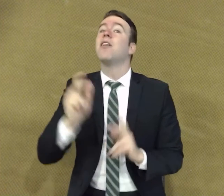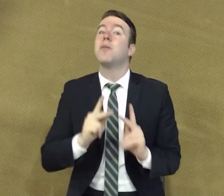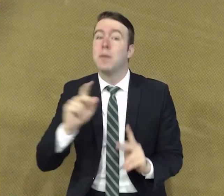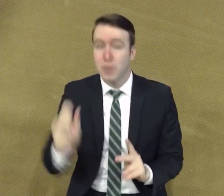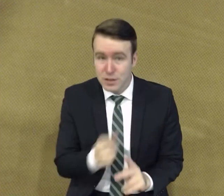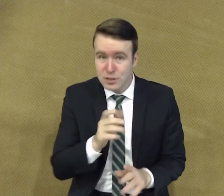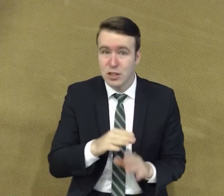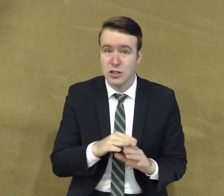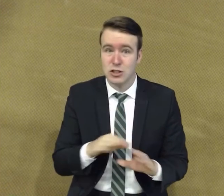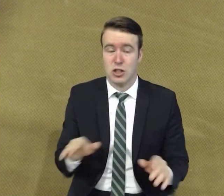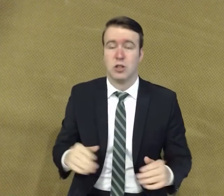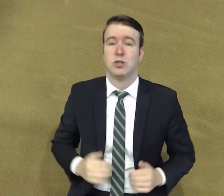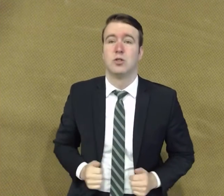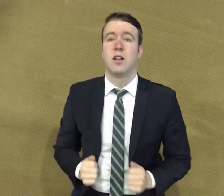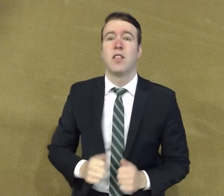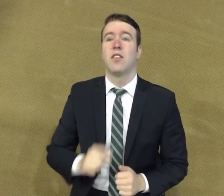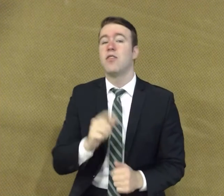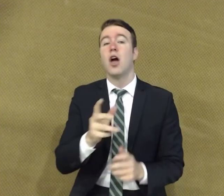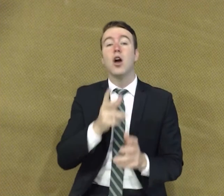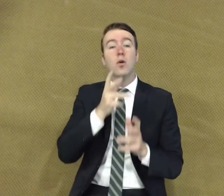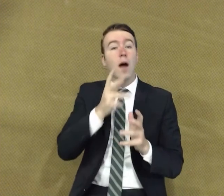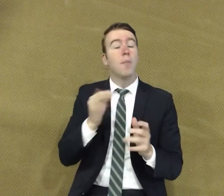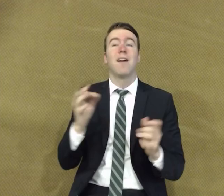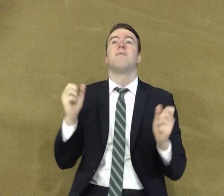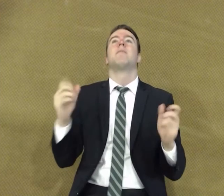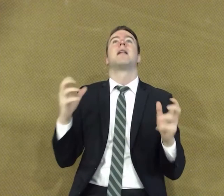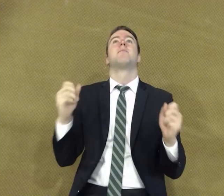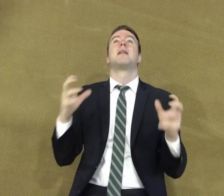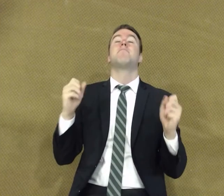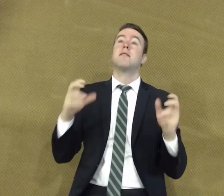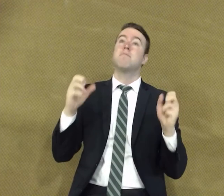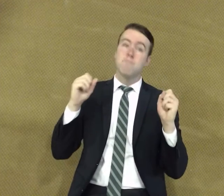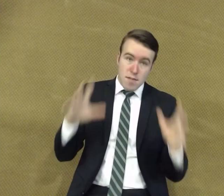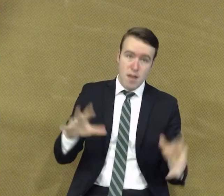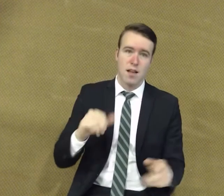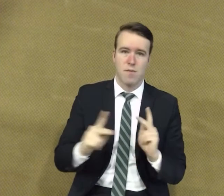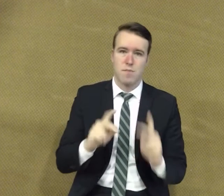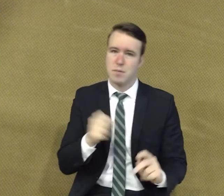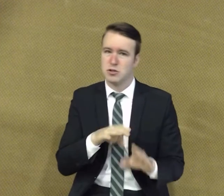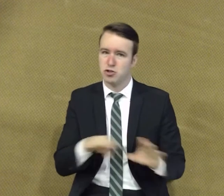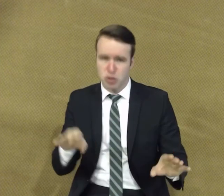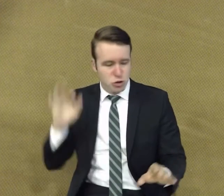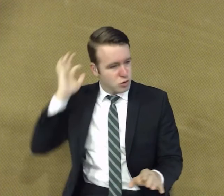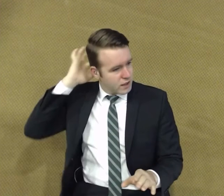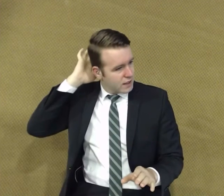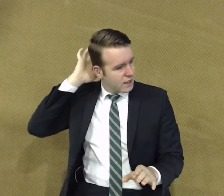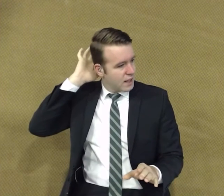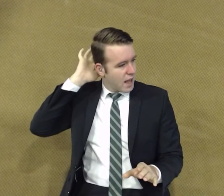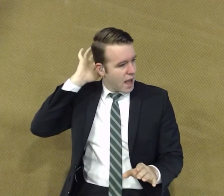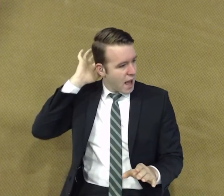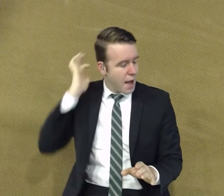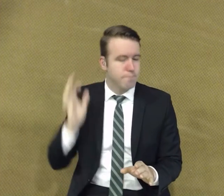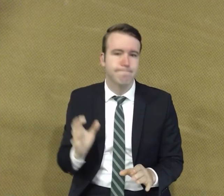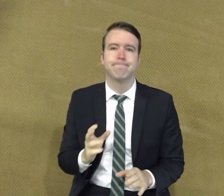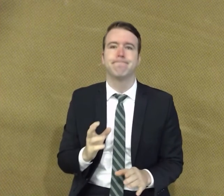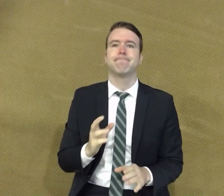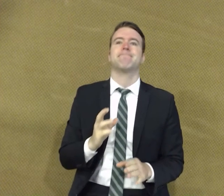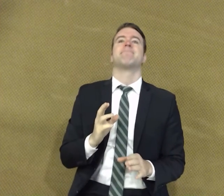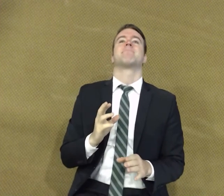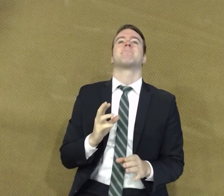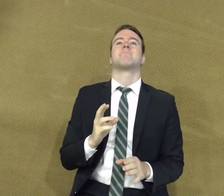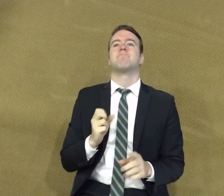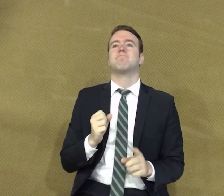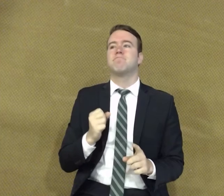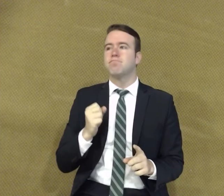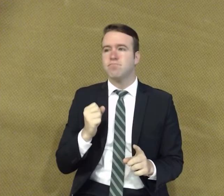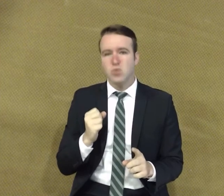children, the grandmother of many, many, many, many other people's children, and